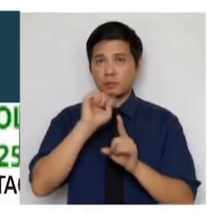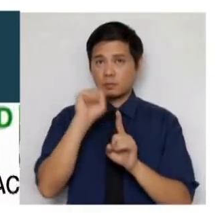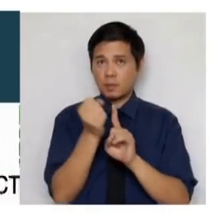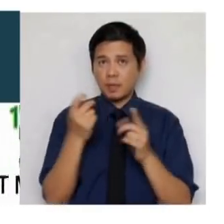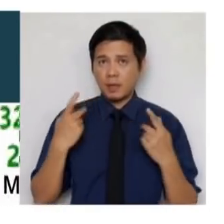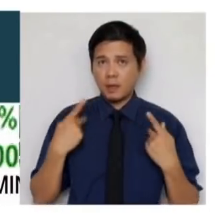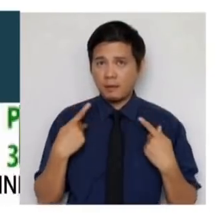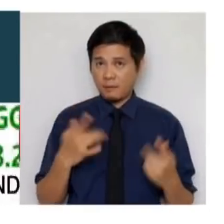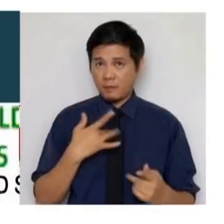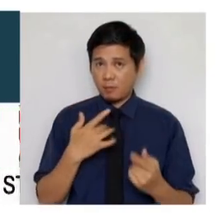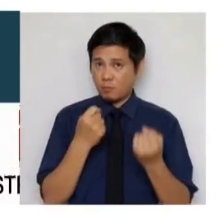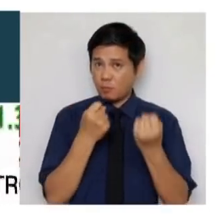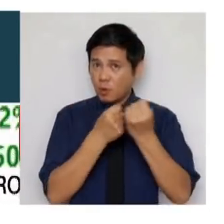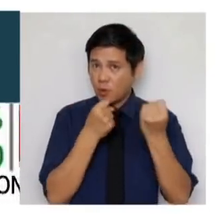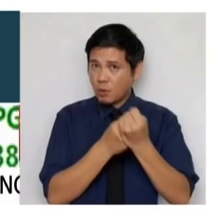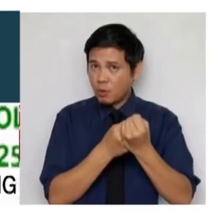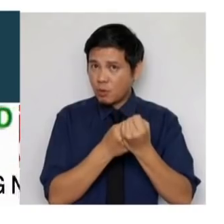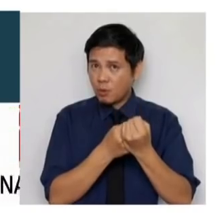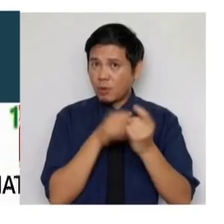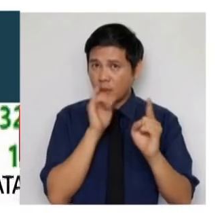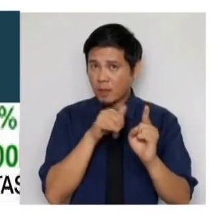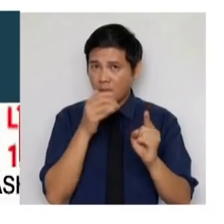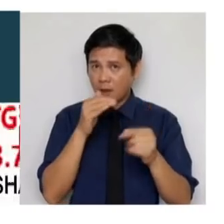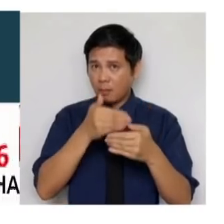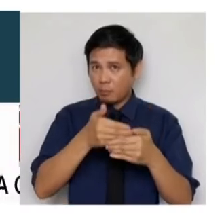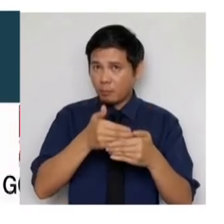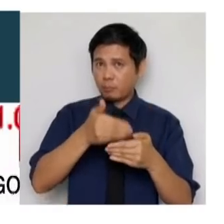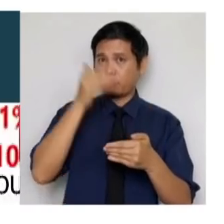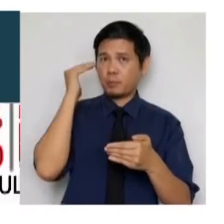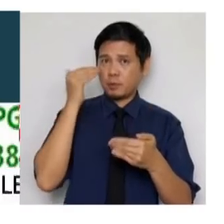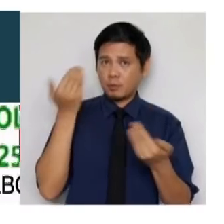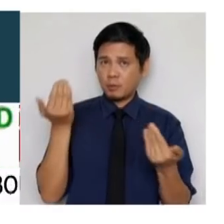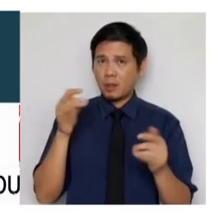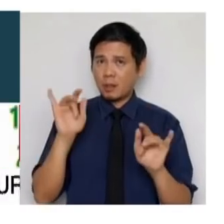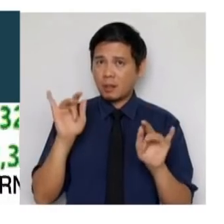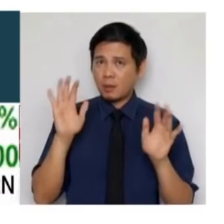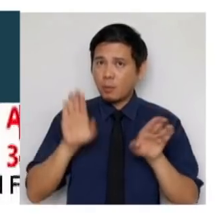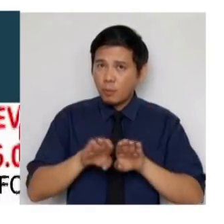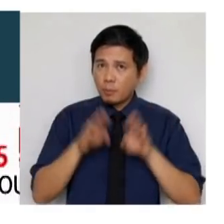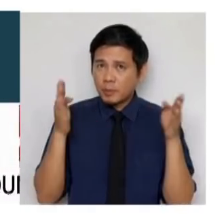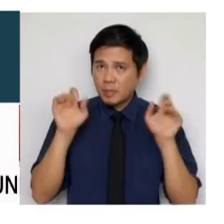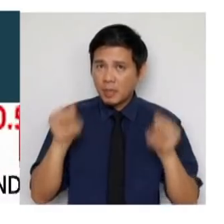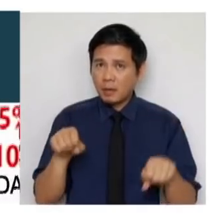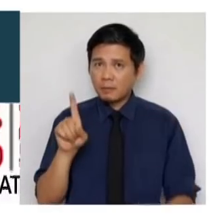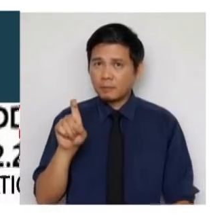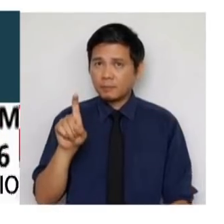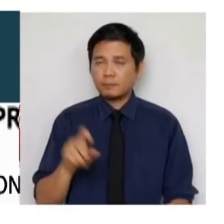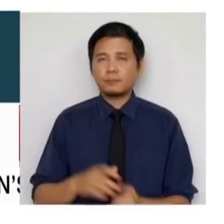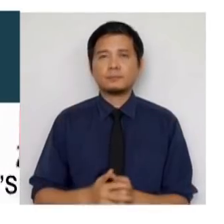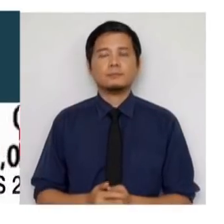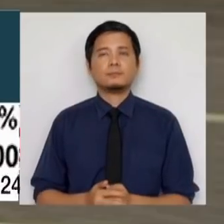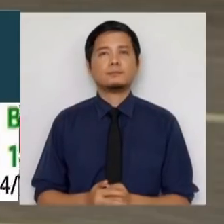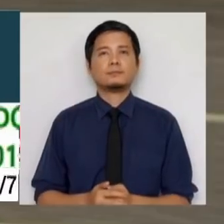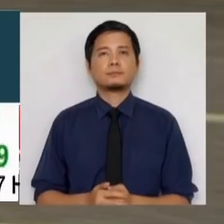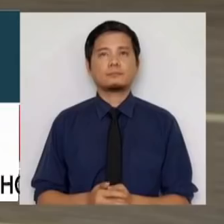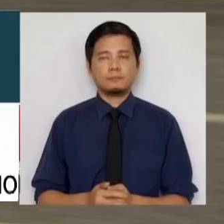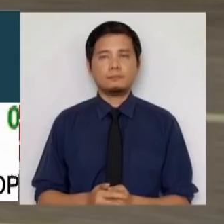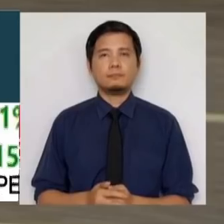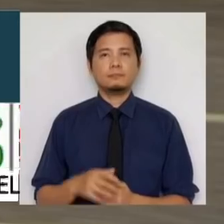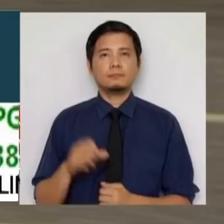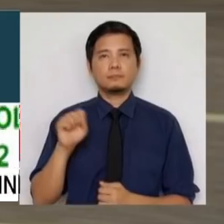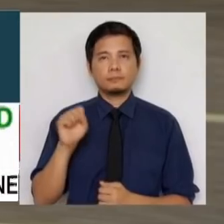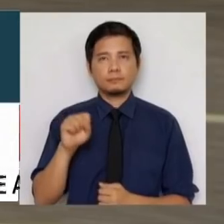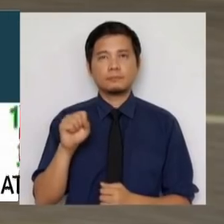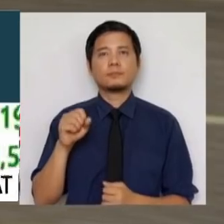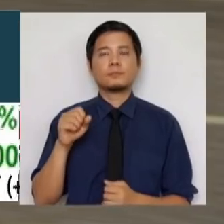in favor of the easing of restrictions, Mayor Belmonte? Well, you know, for me, I always say that this is a health